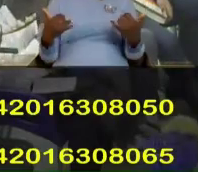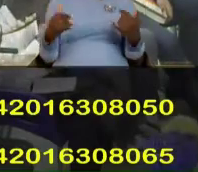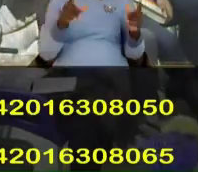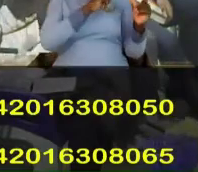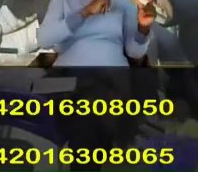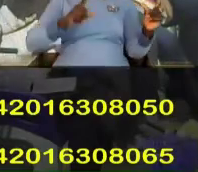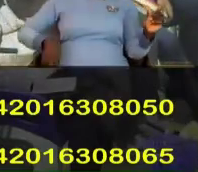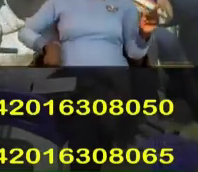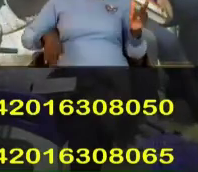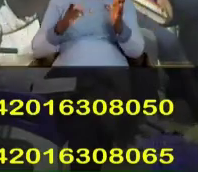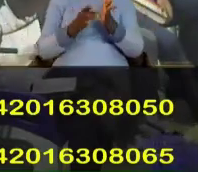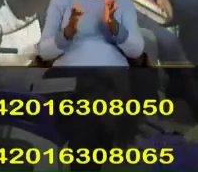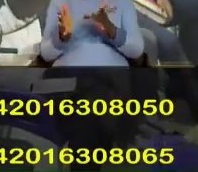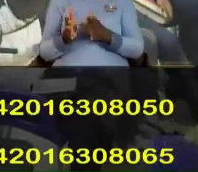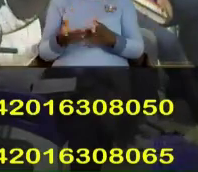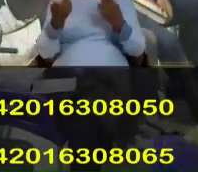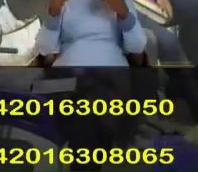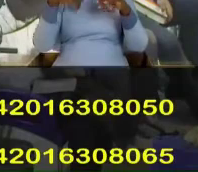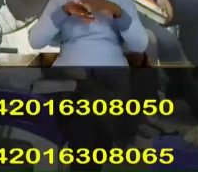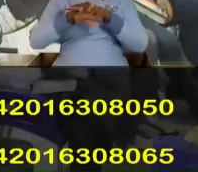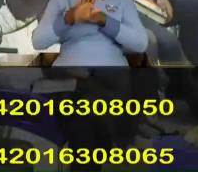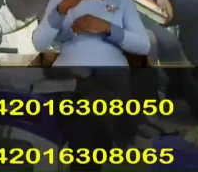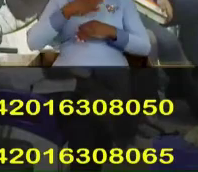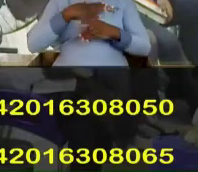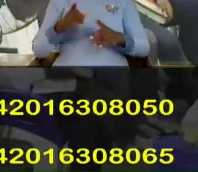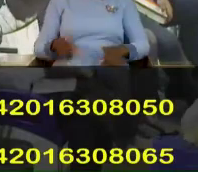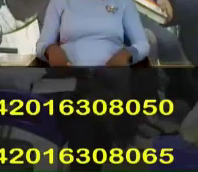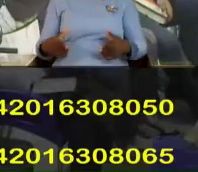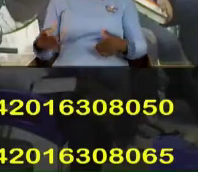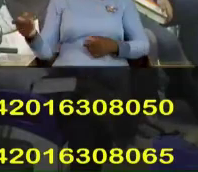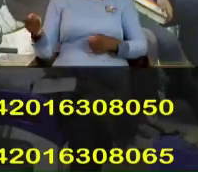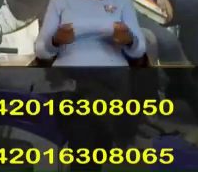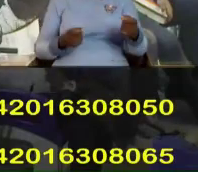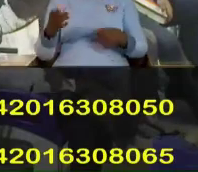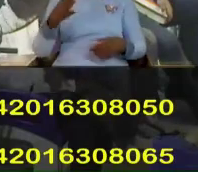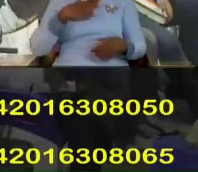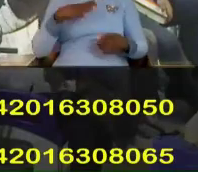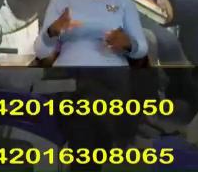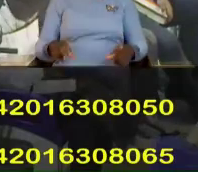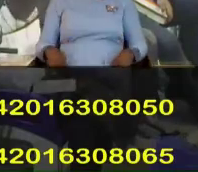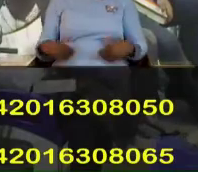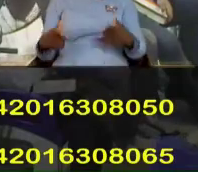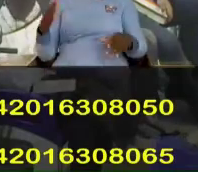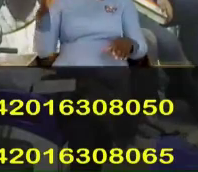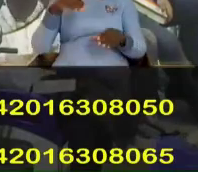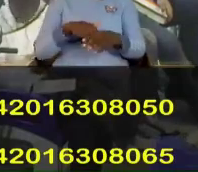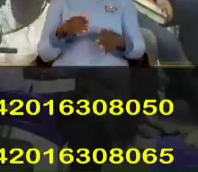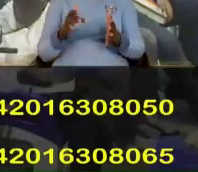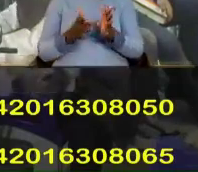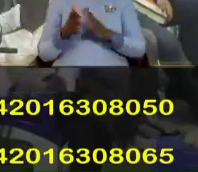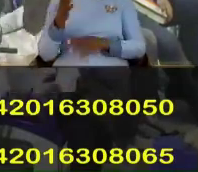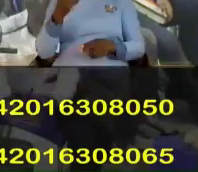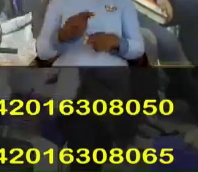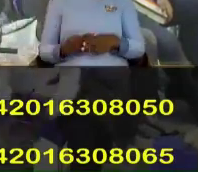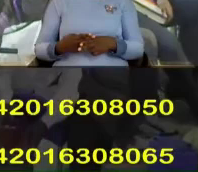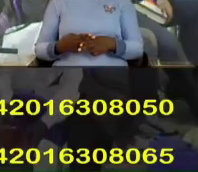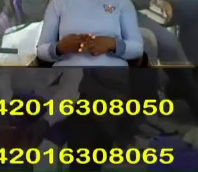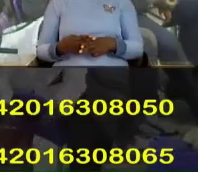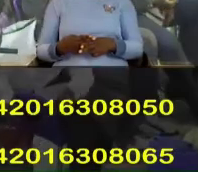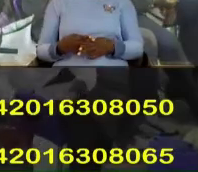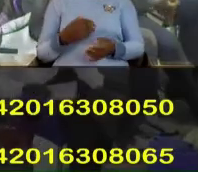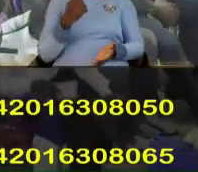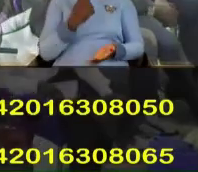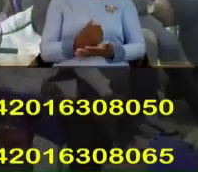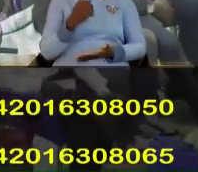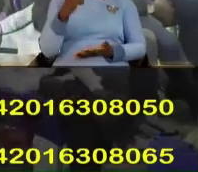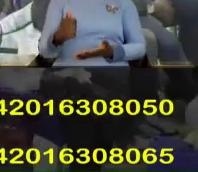Jesus, come into my life. Take control of my life. In Jesus' name.